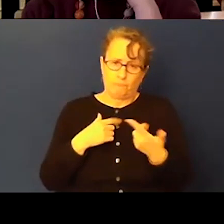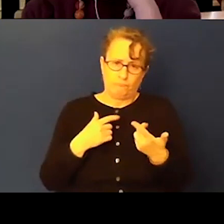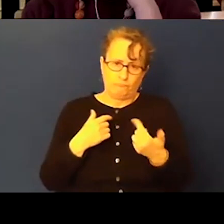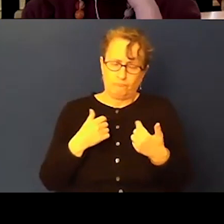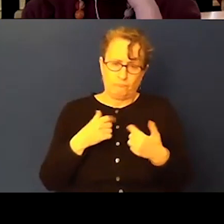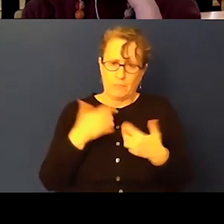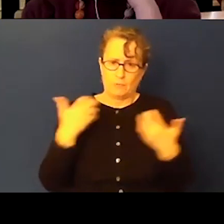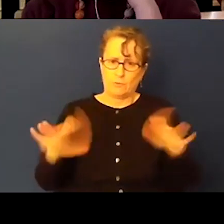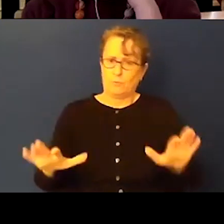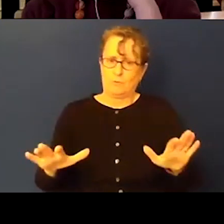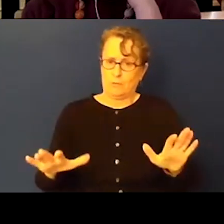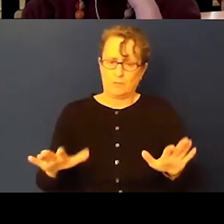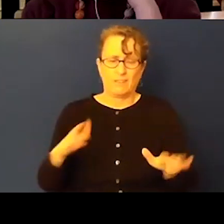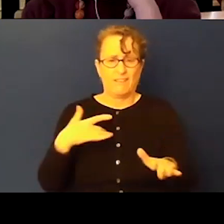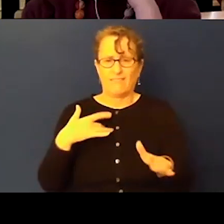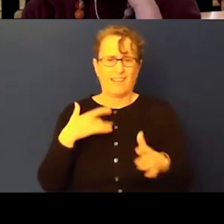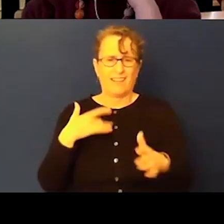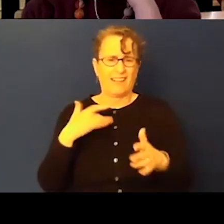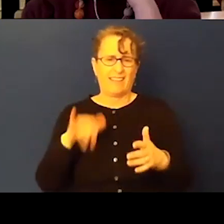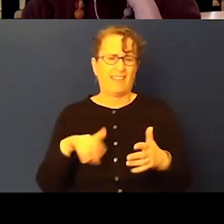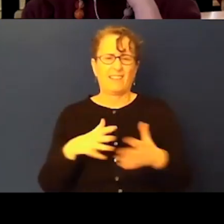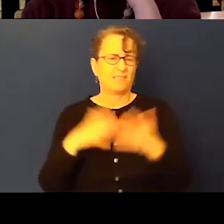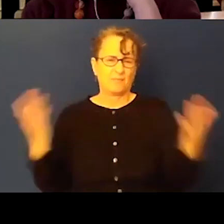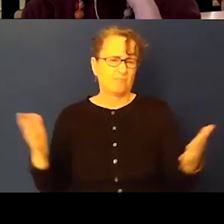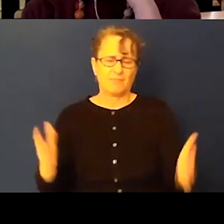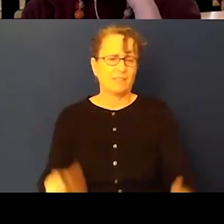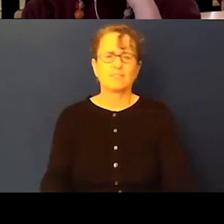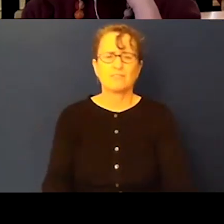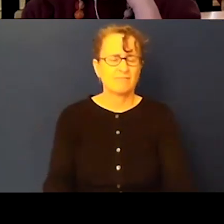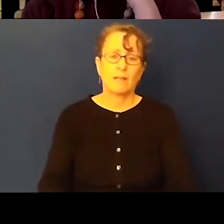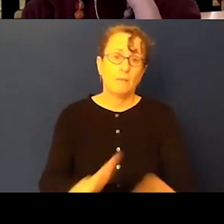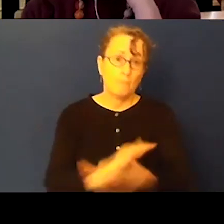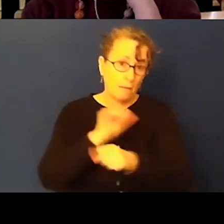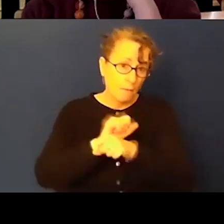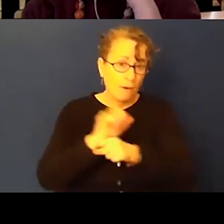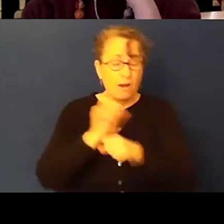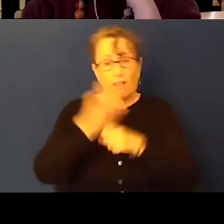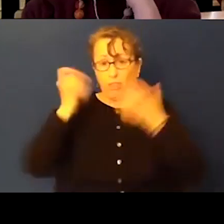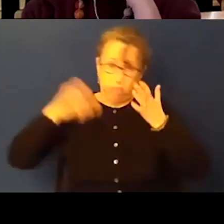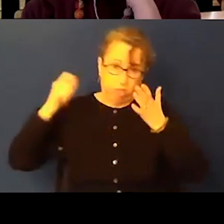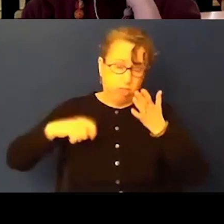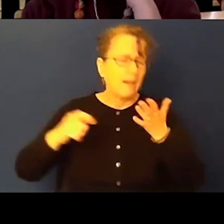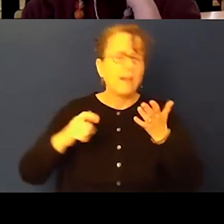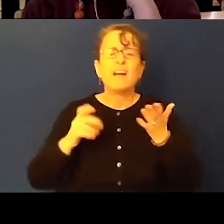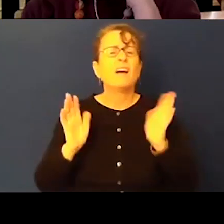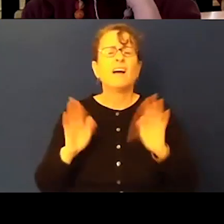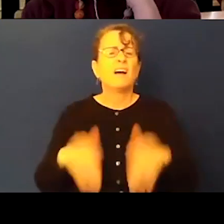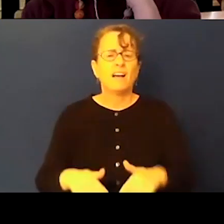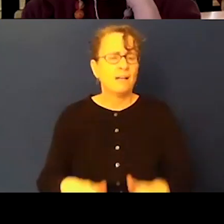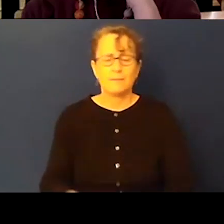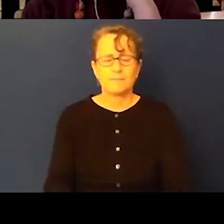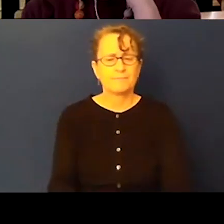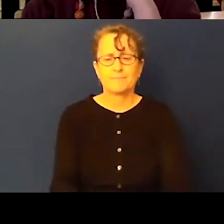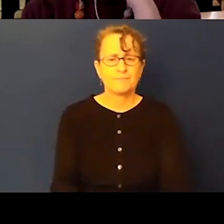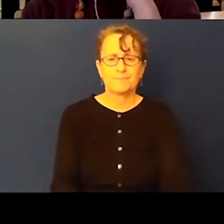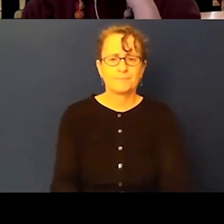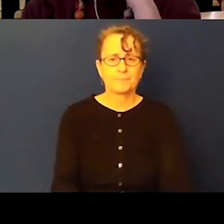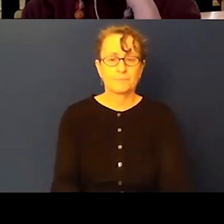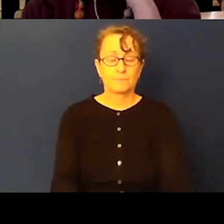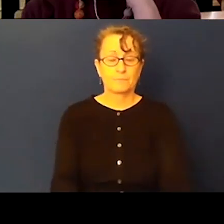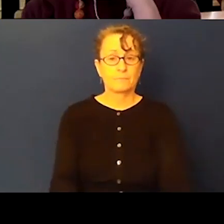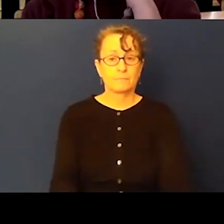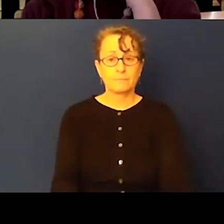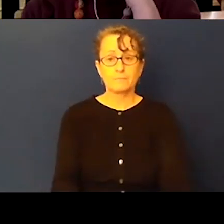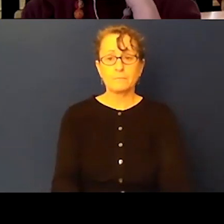remove that sort of requirement and the paperwork involved is that when you're hired